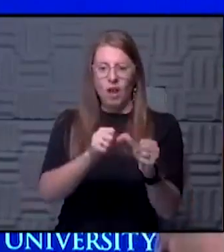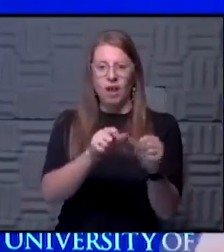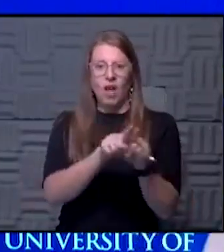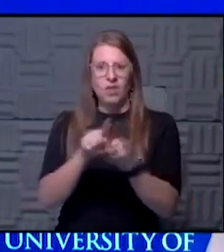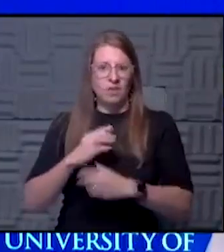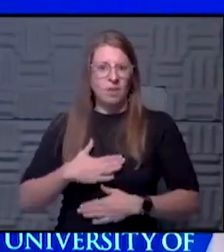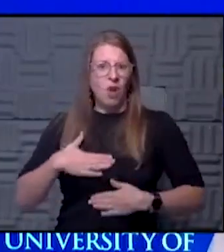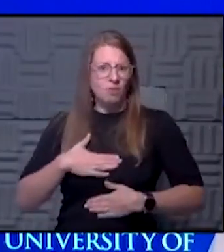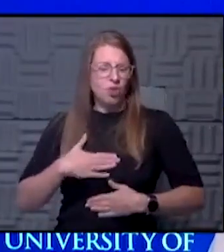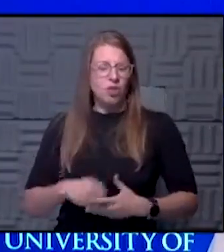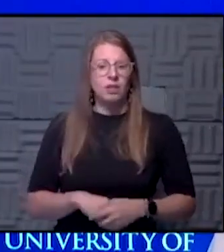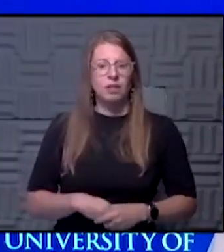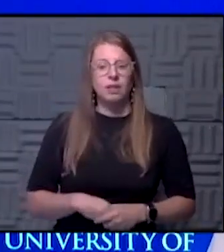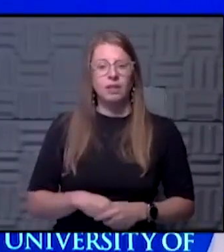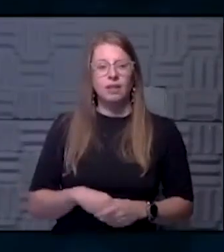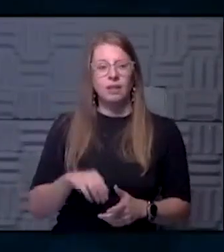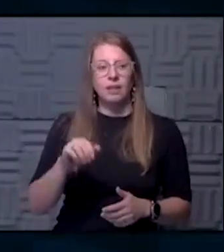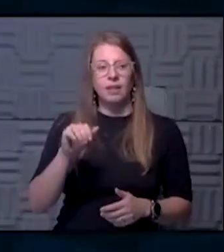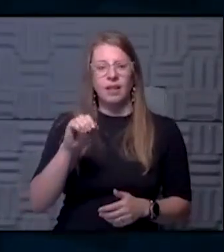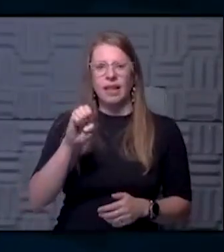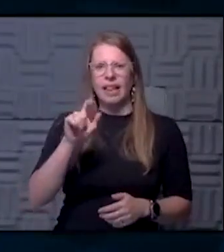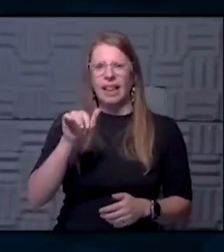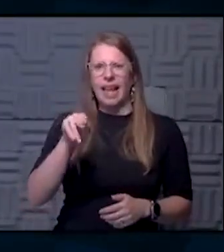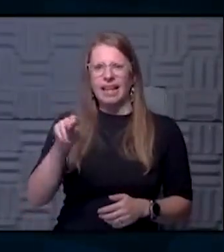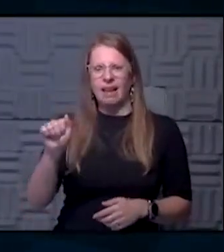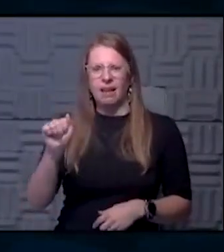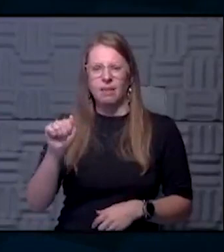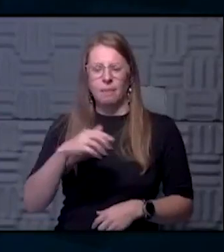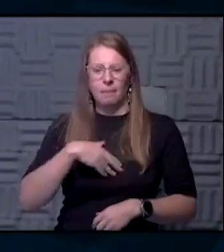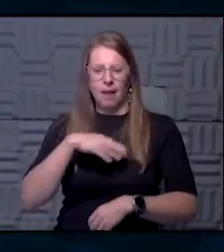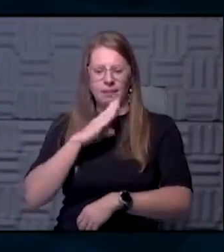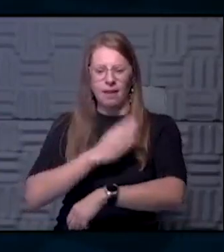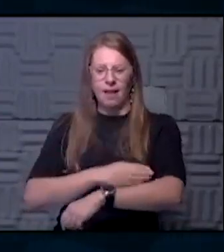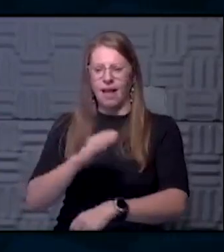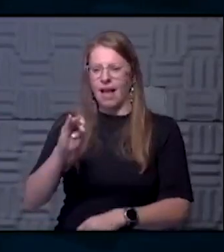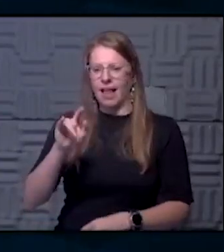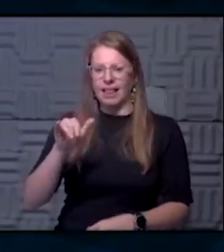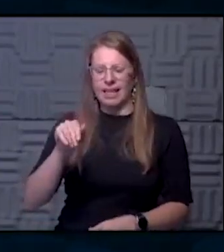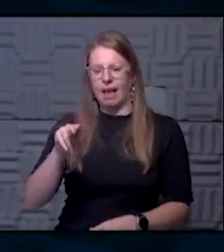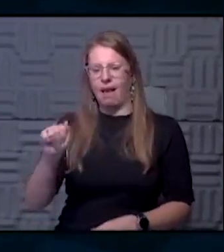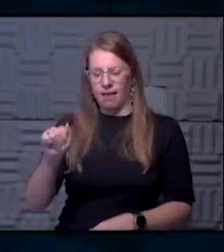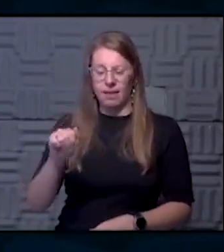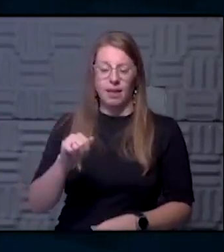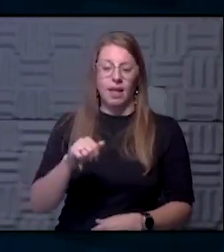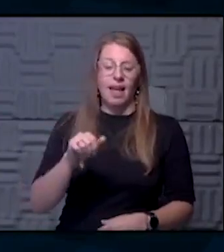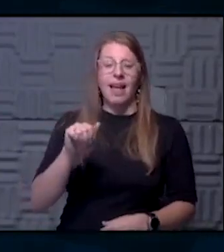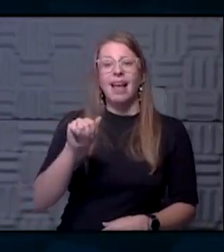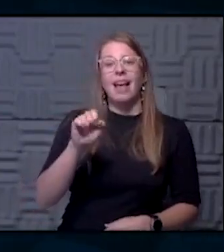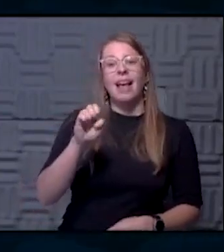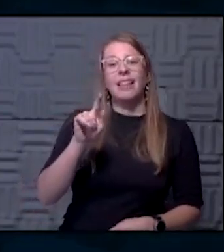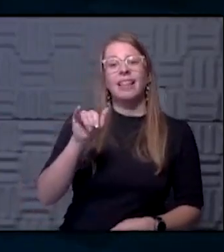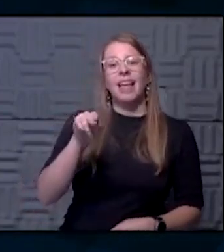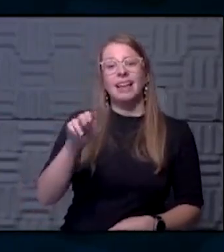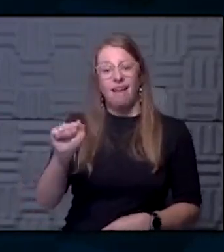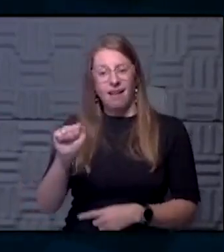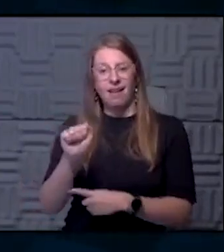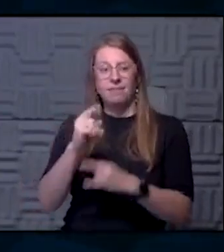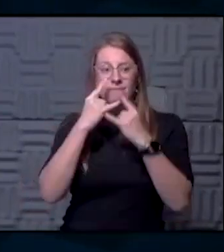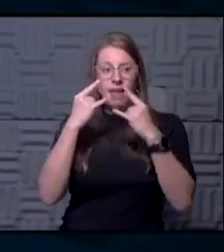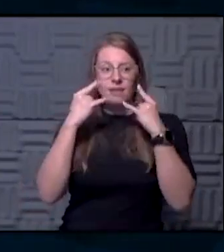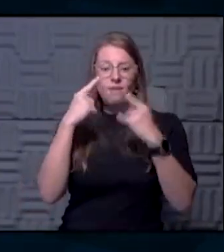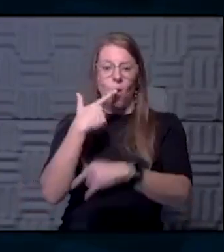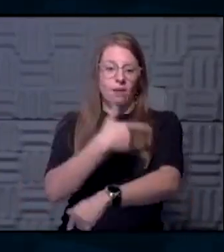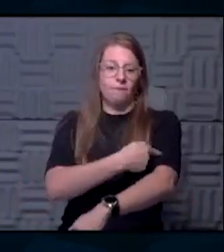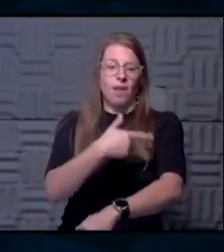for the pandemic. Elena, I hope I'm saying your name right. My daughter's name's Ilea. Everybody gets it wrong, so I'm going to say it's right. Elena masks up to get the kids the flu